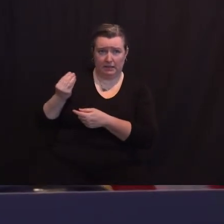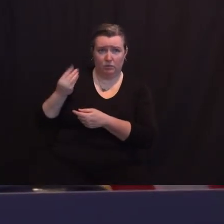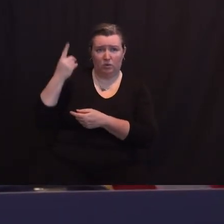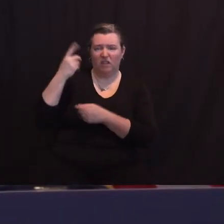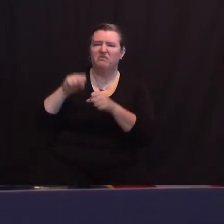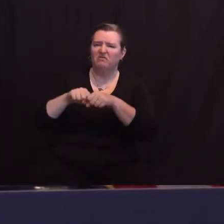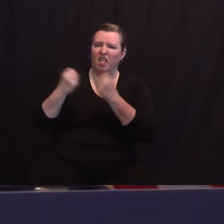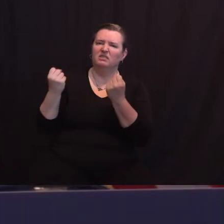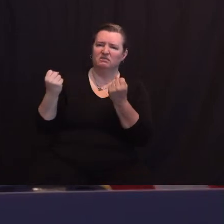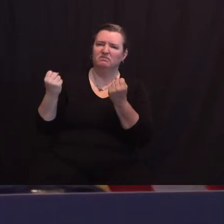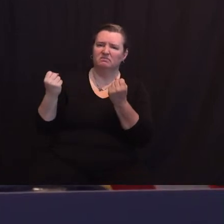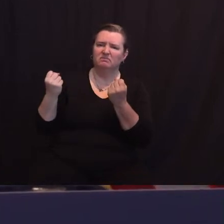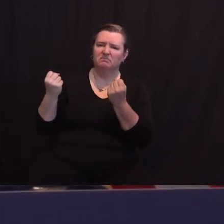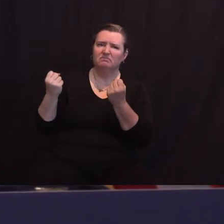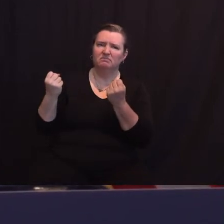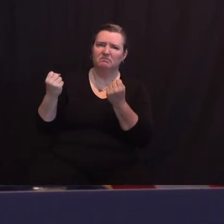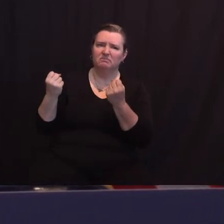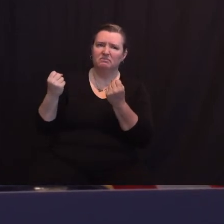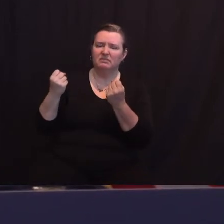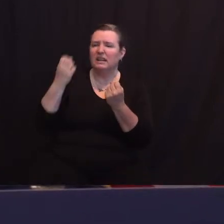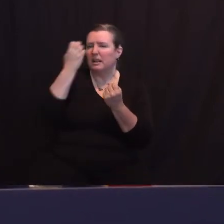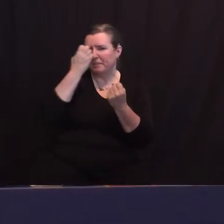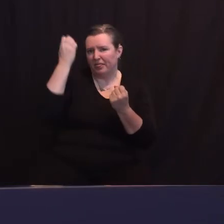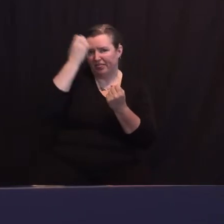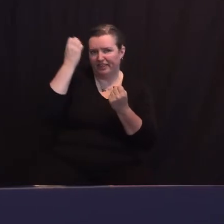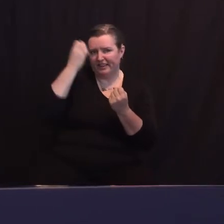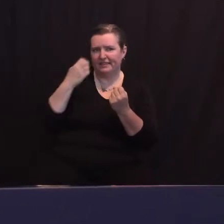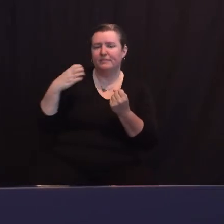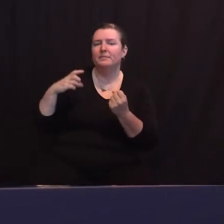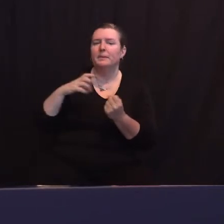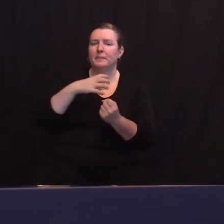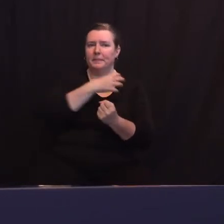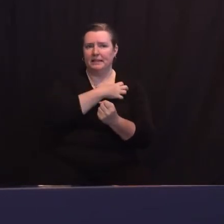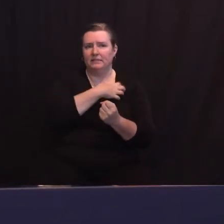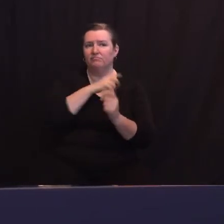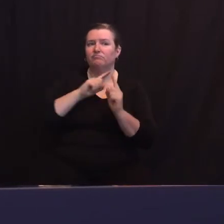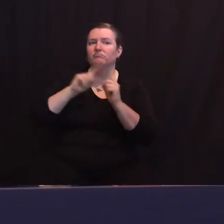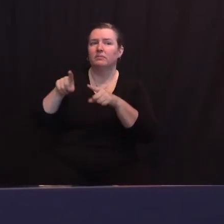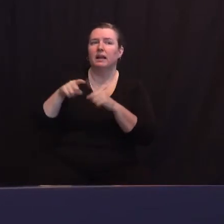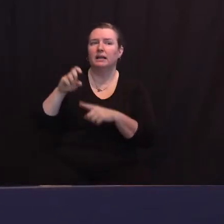Rock. Elizabeth Police Department responded to the XL Nightlife